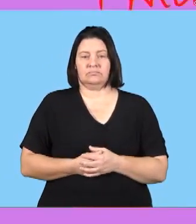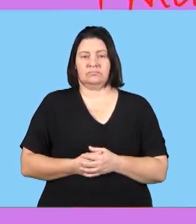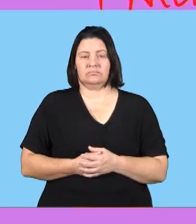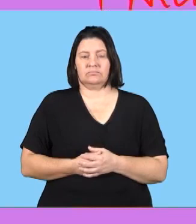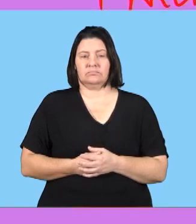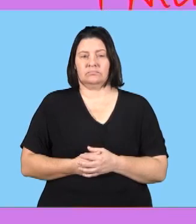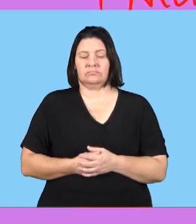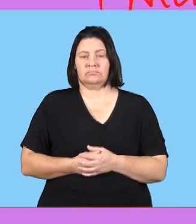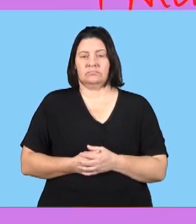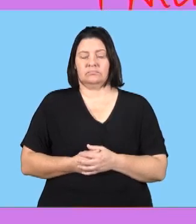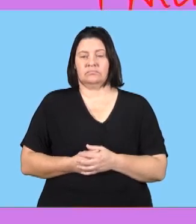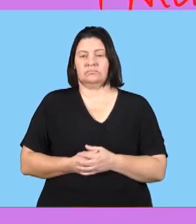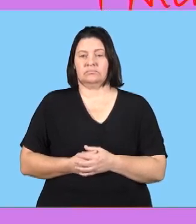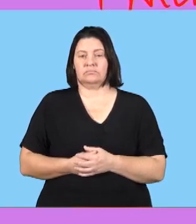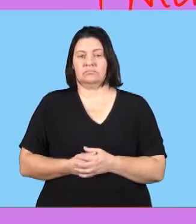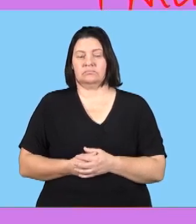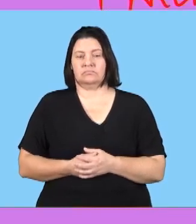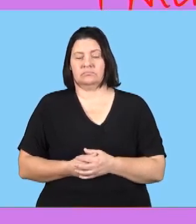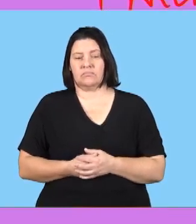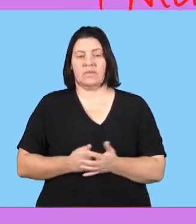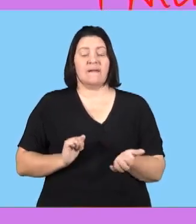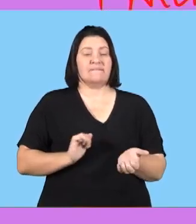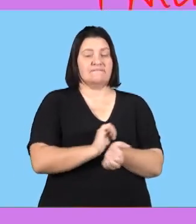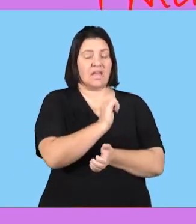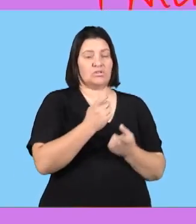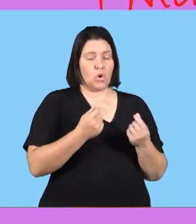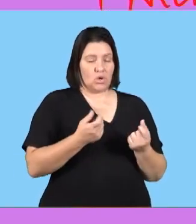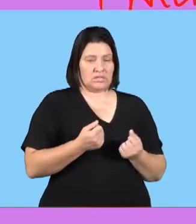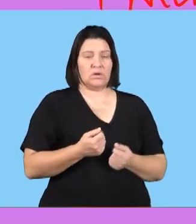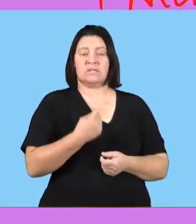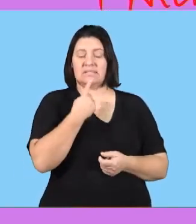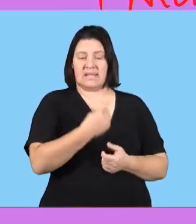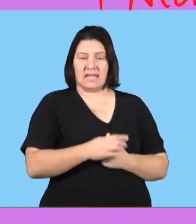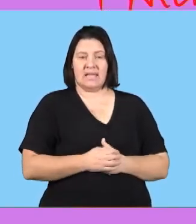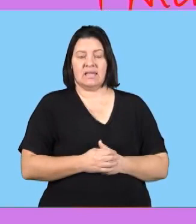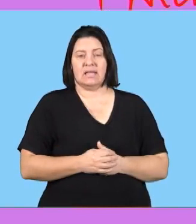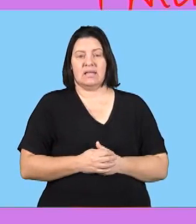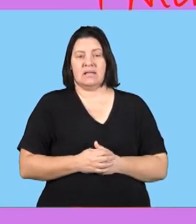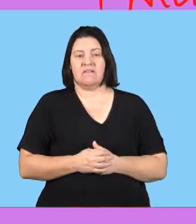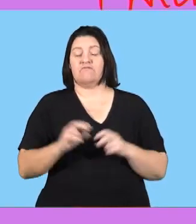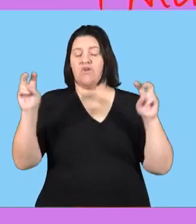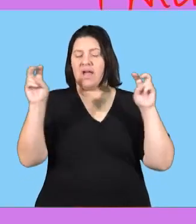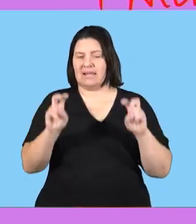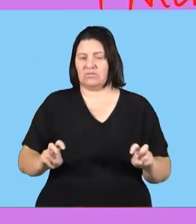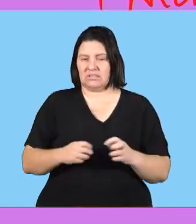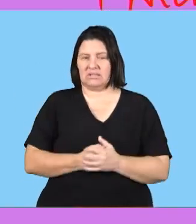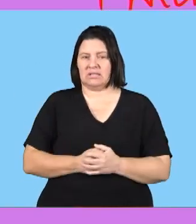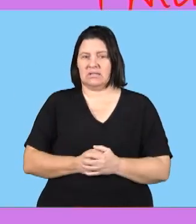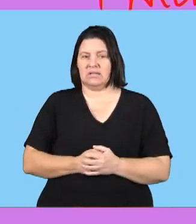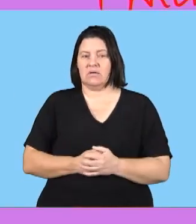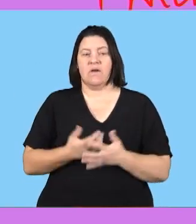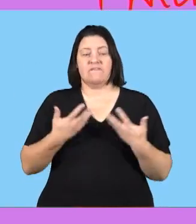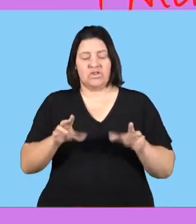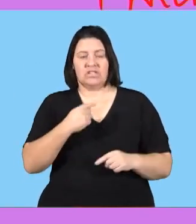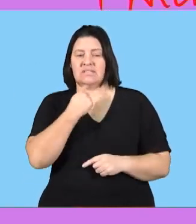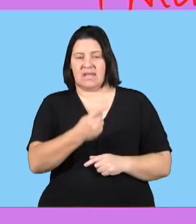So now we are going to have the fixed cost we said is the cost for electricity.